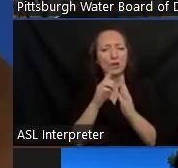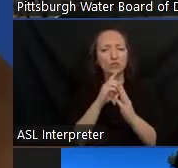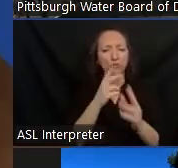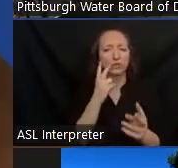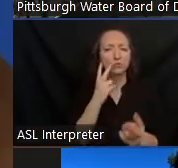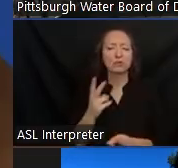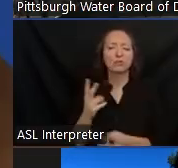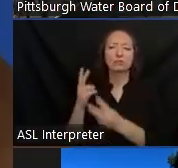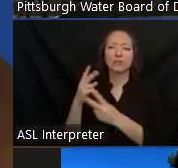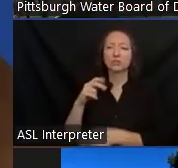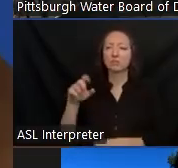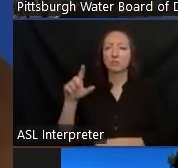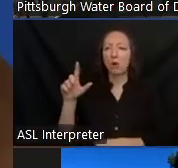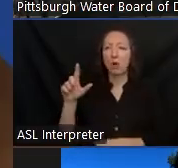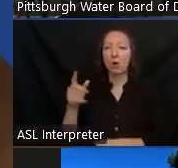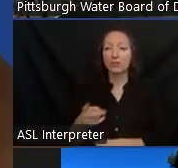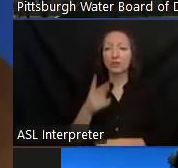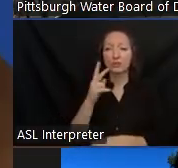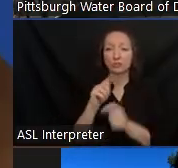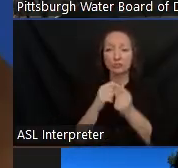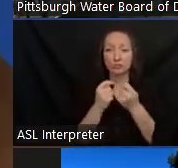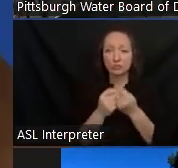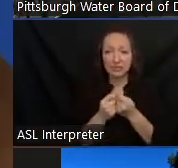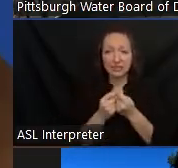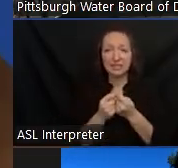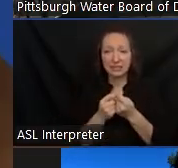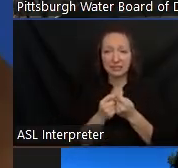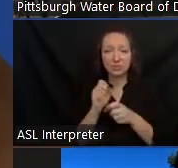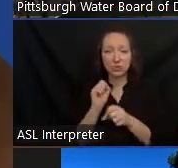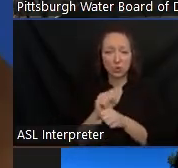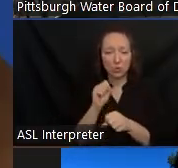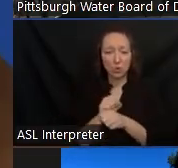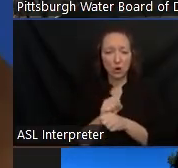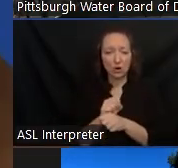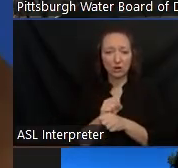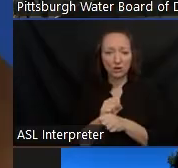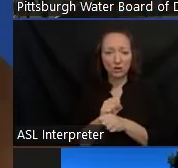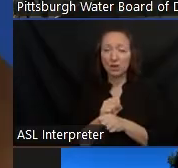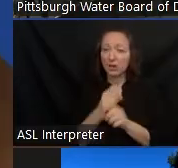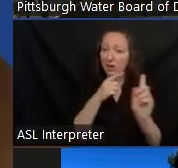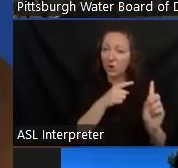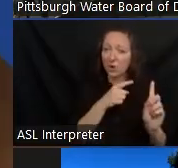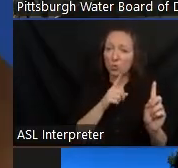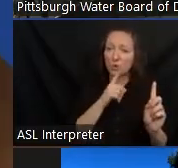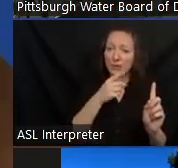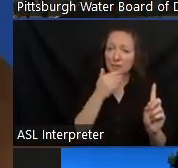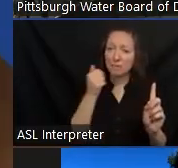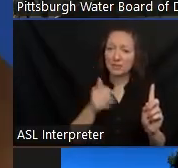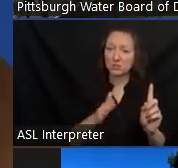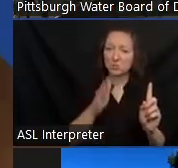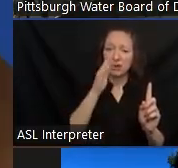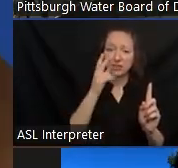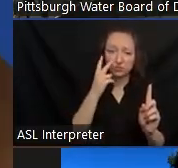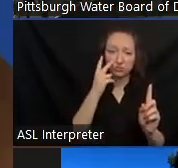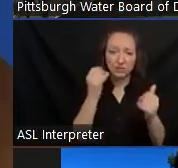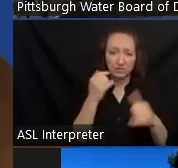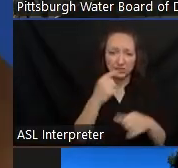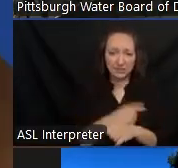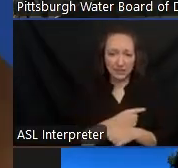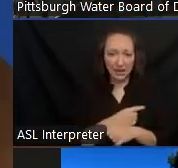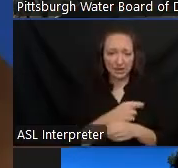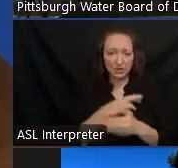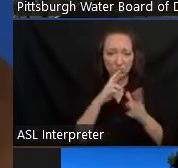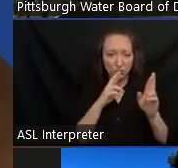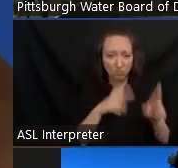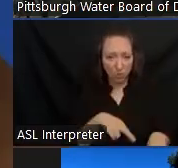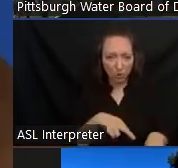and those two teams' legacy just by listening to the reports today. There's a chief engineering officer. Ed has